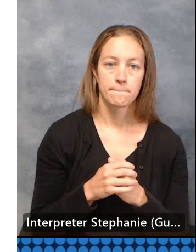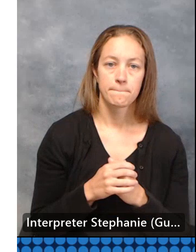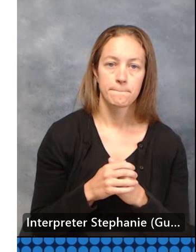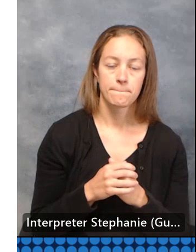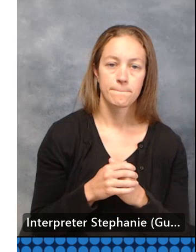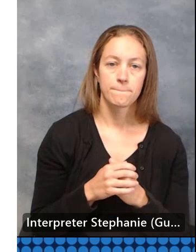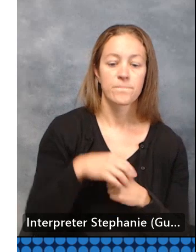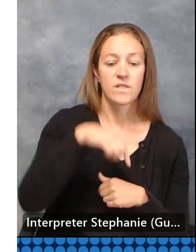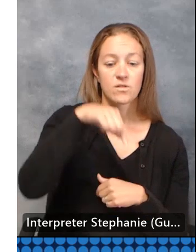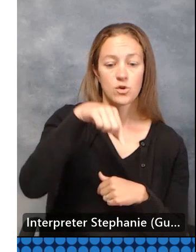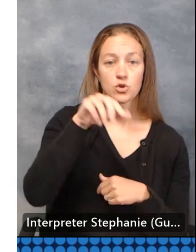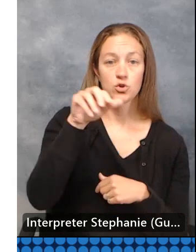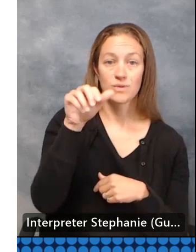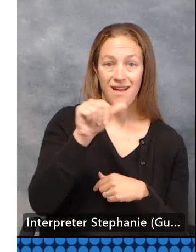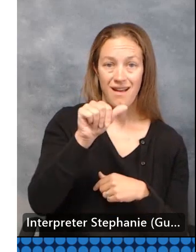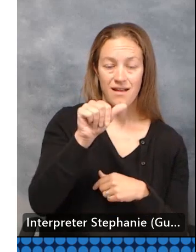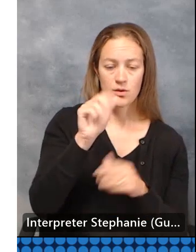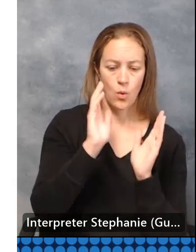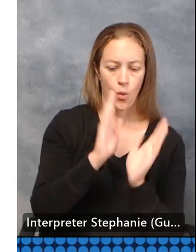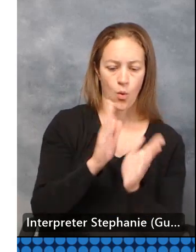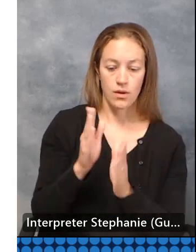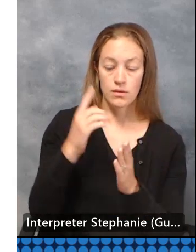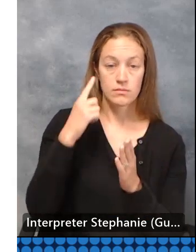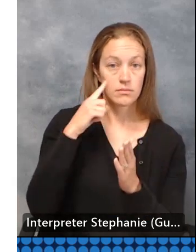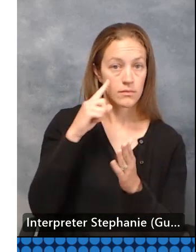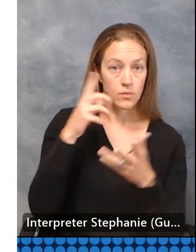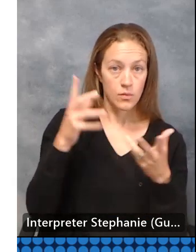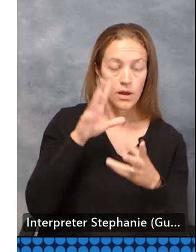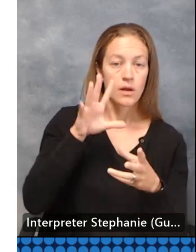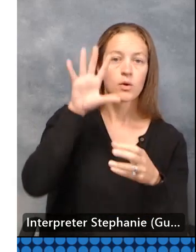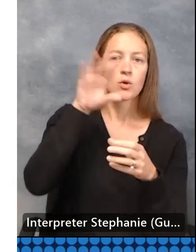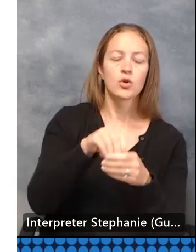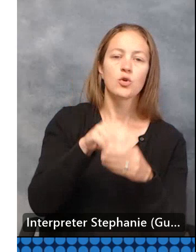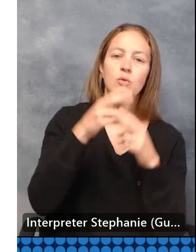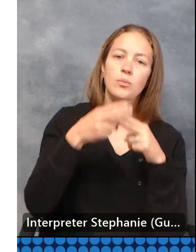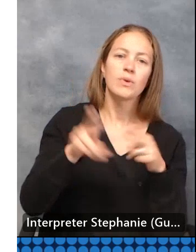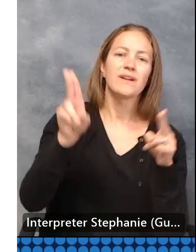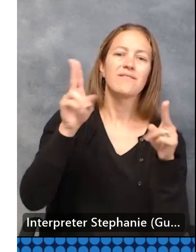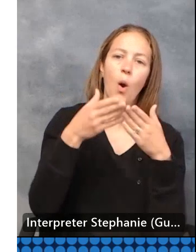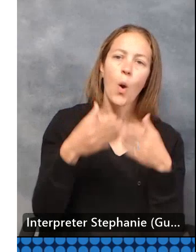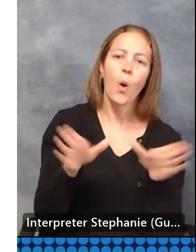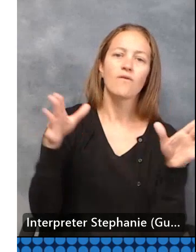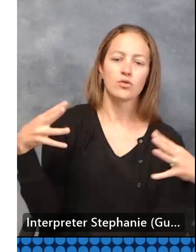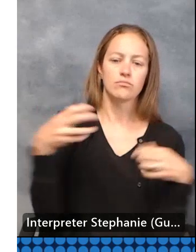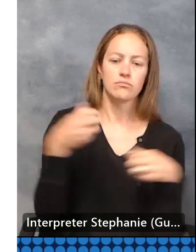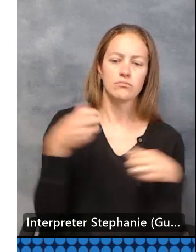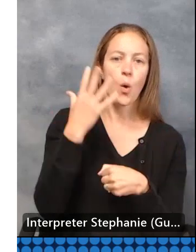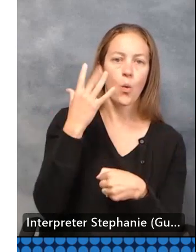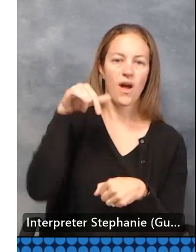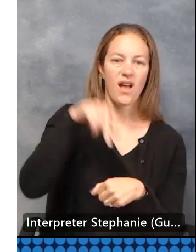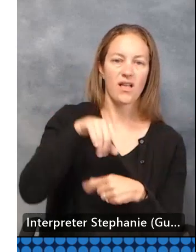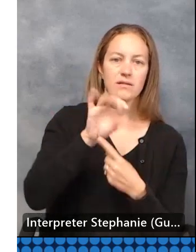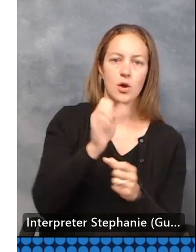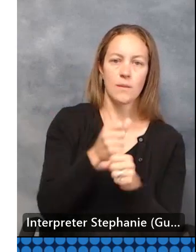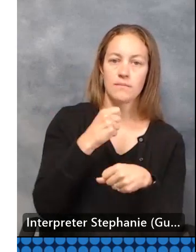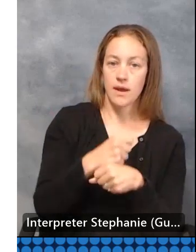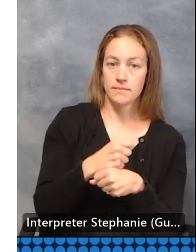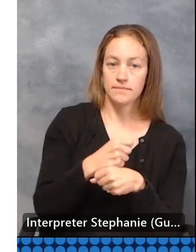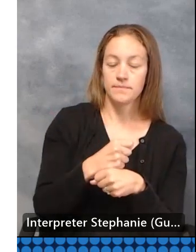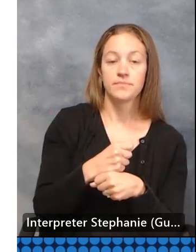The Q&A is organized to include a quick overview of why the document was created.